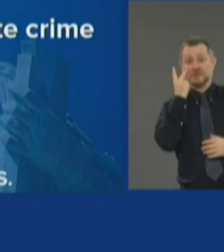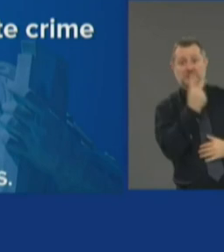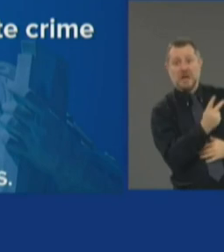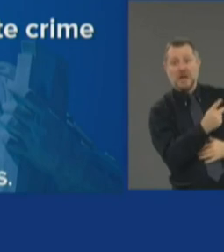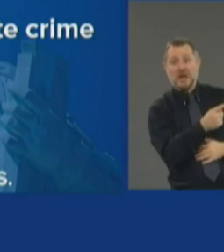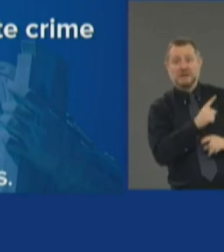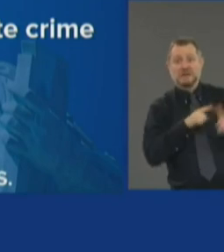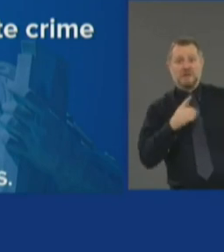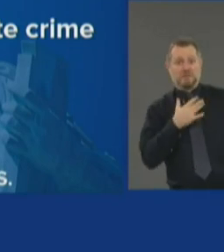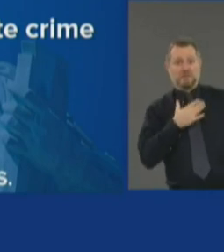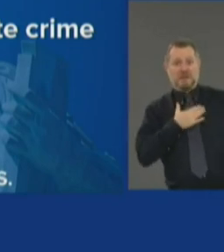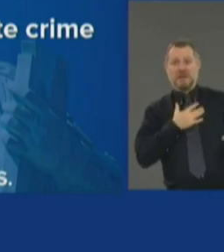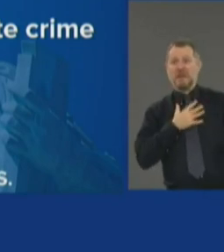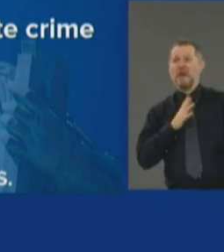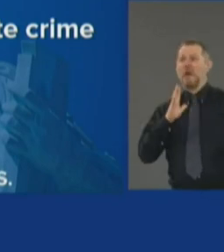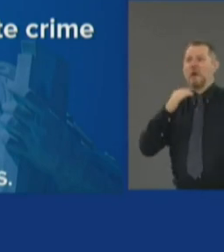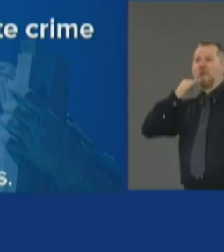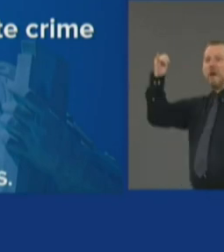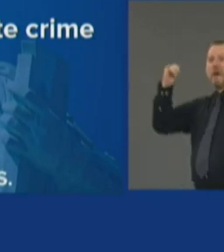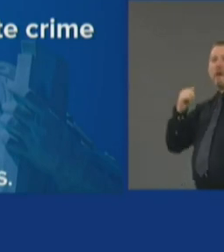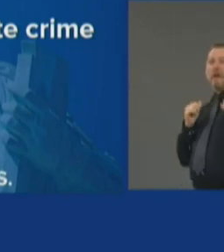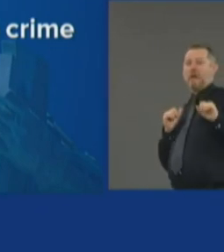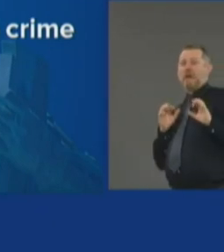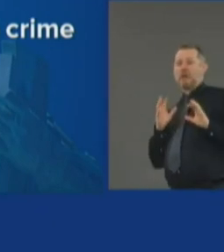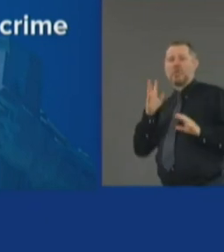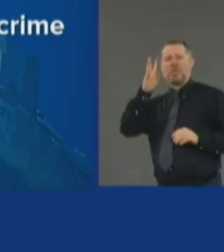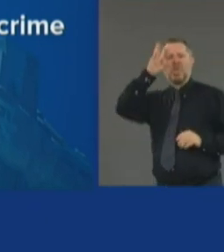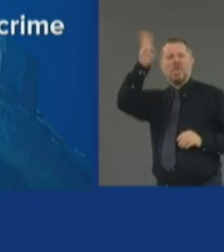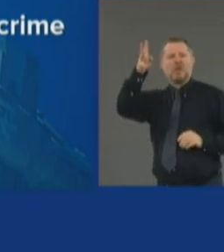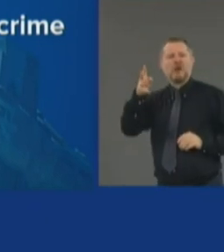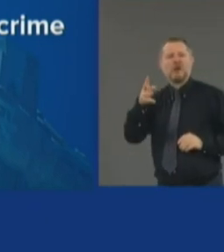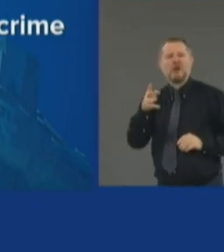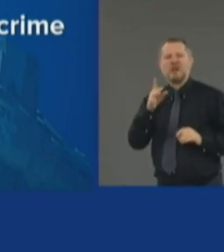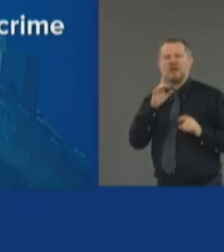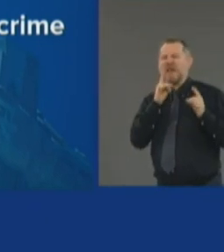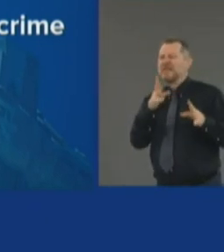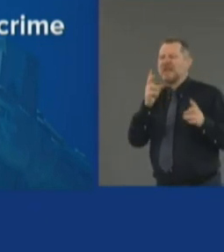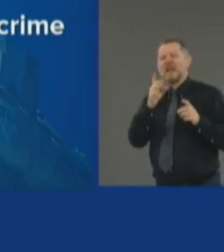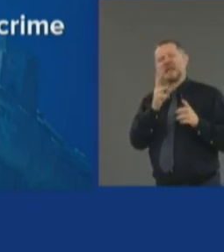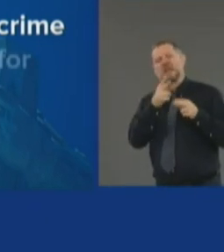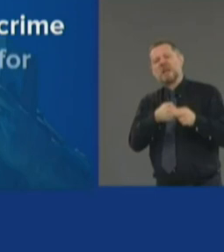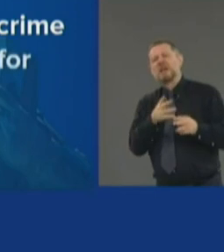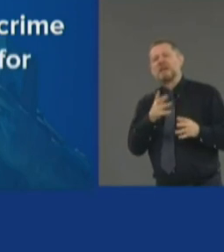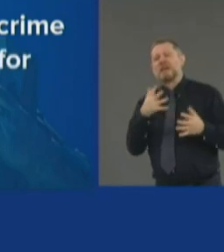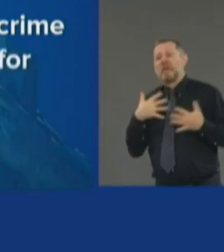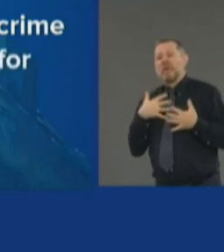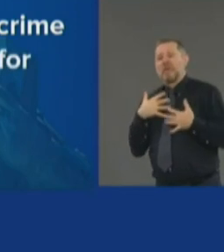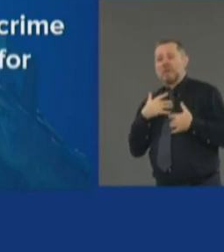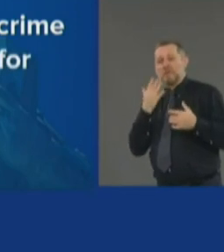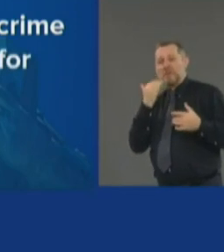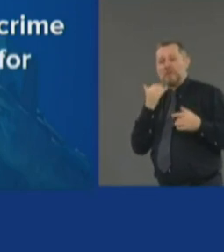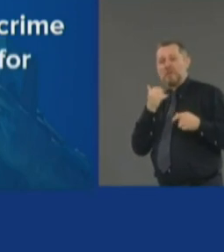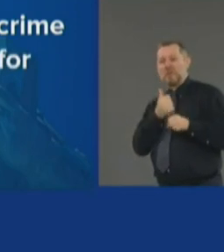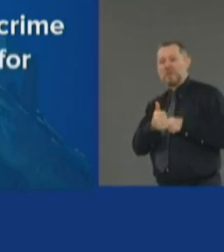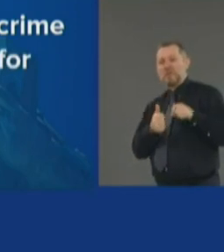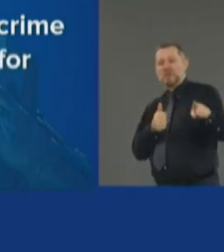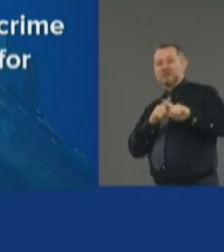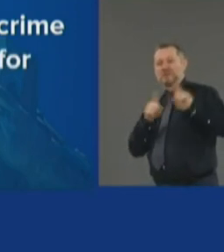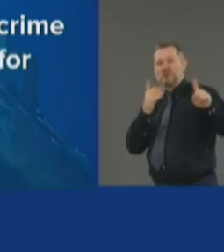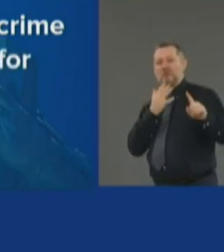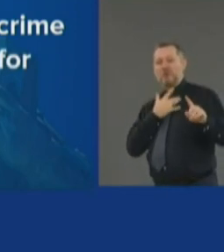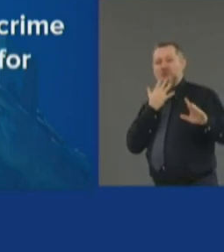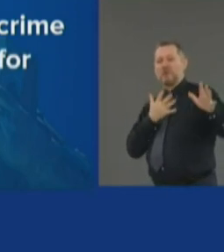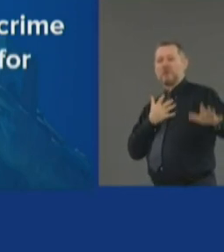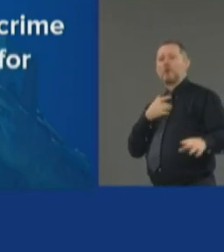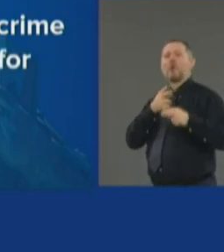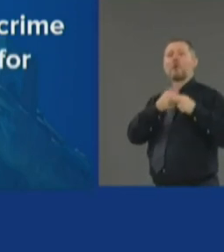A false 9/11 call based on race should be classified as a hate crime in